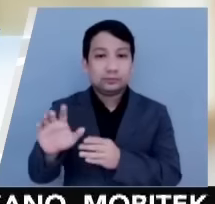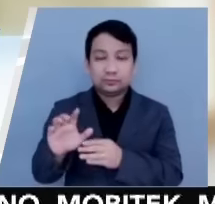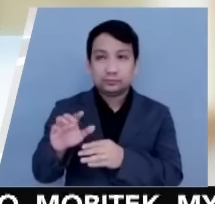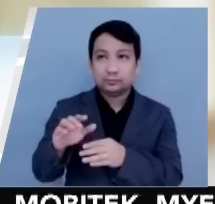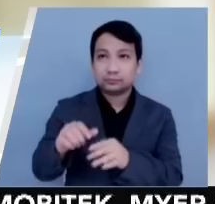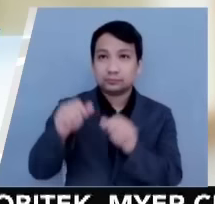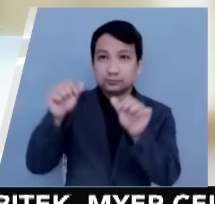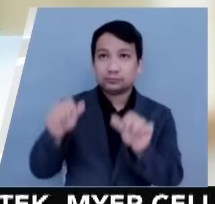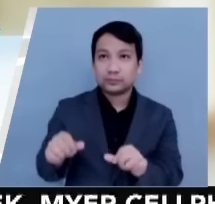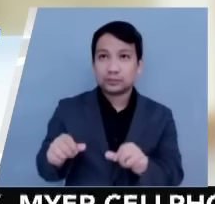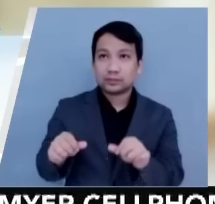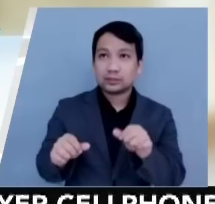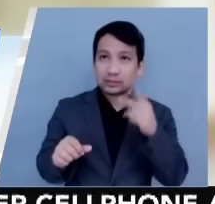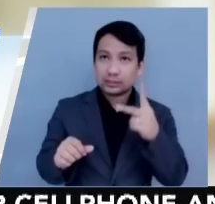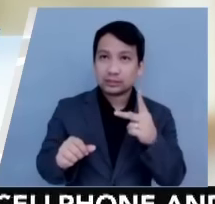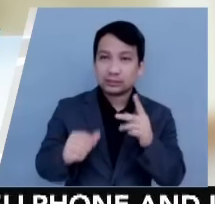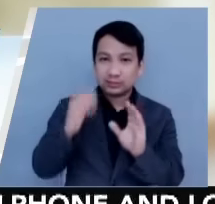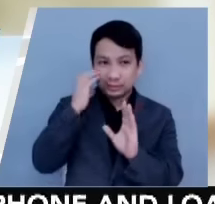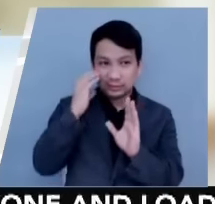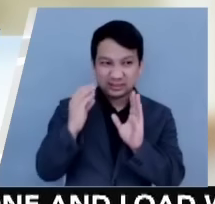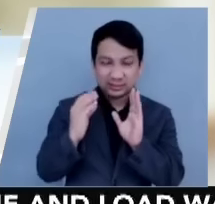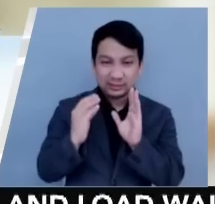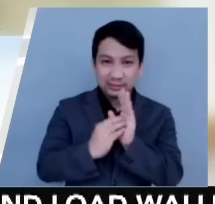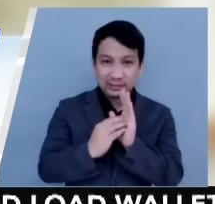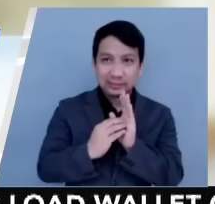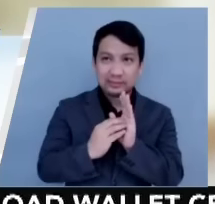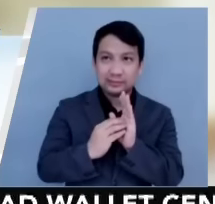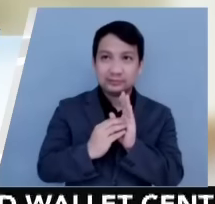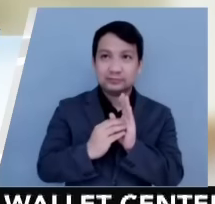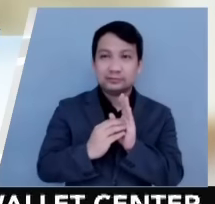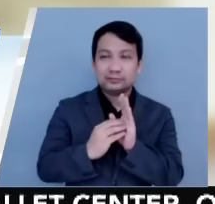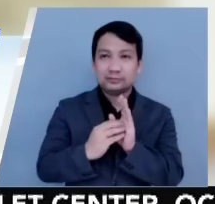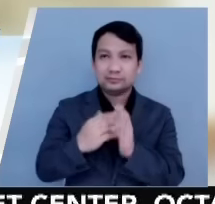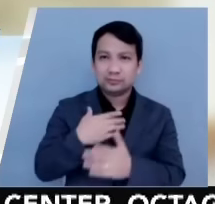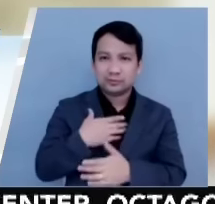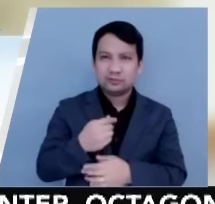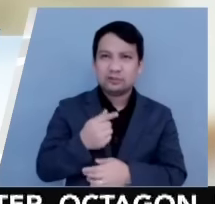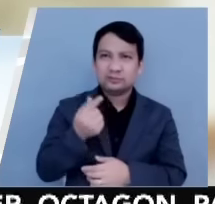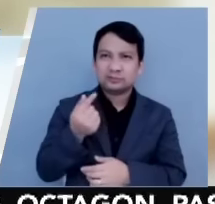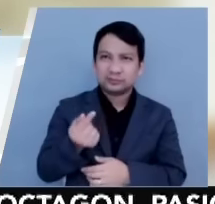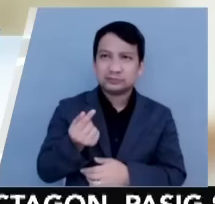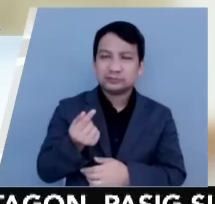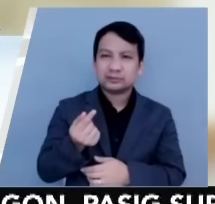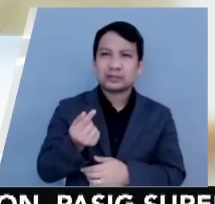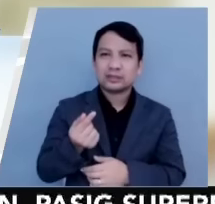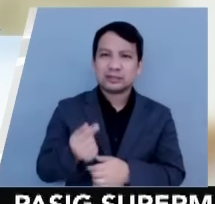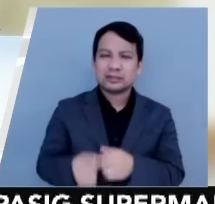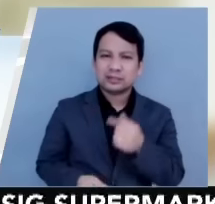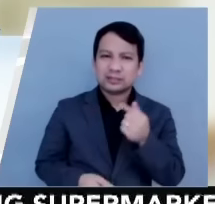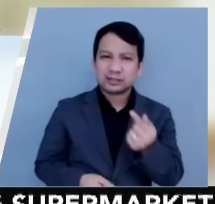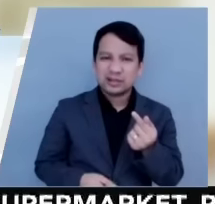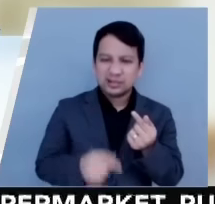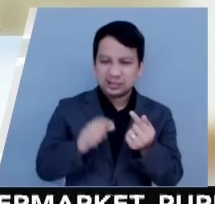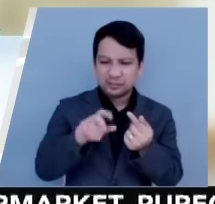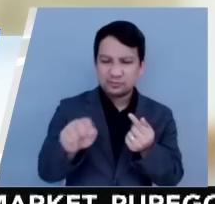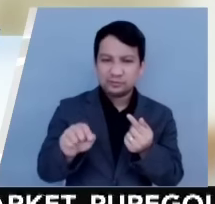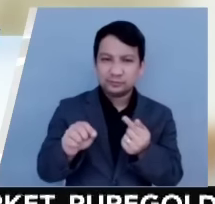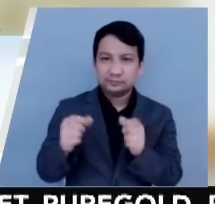Kobe ng photo ni Kylene with a subtle white heart at heart-eyed emoji comment sa post